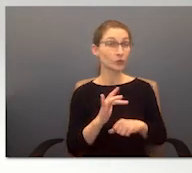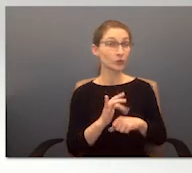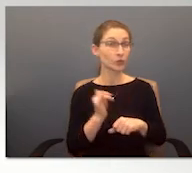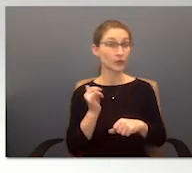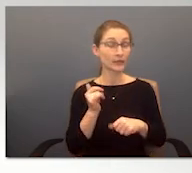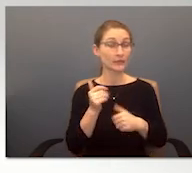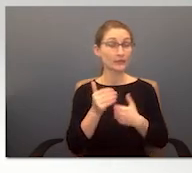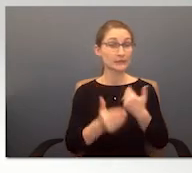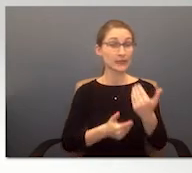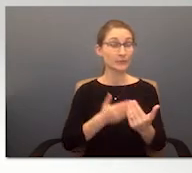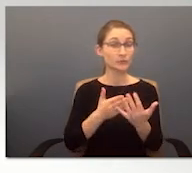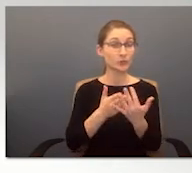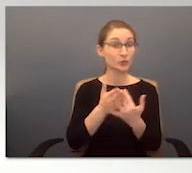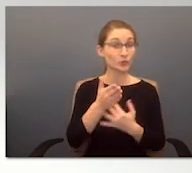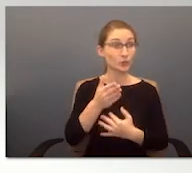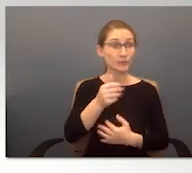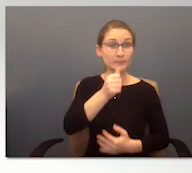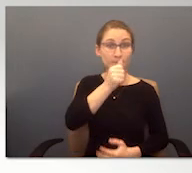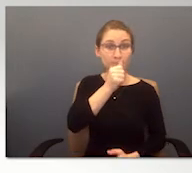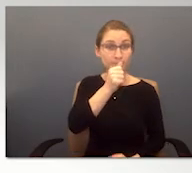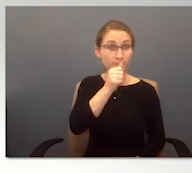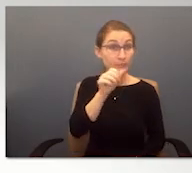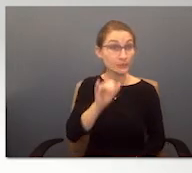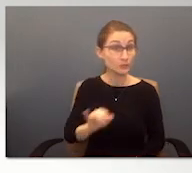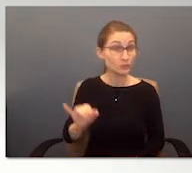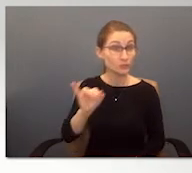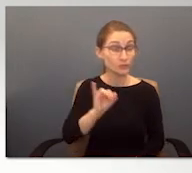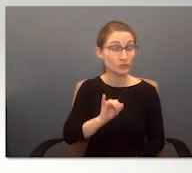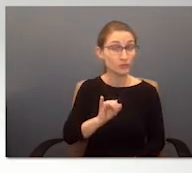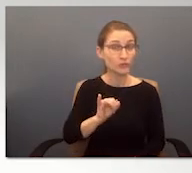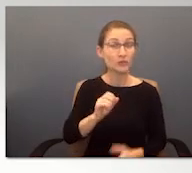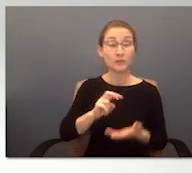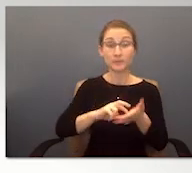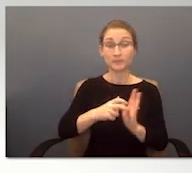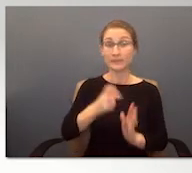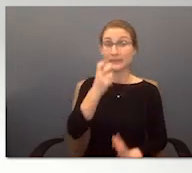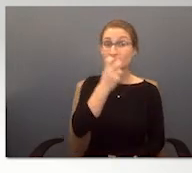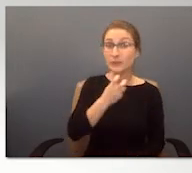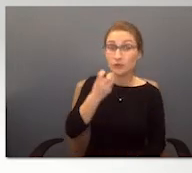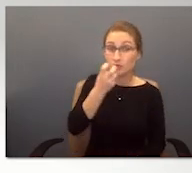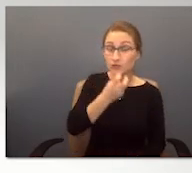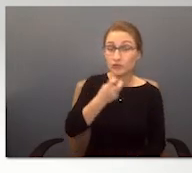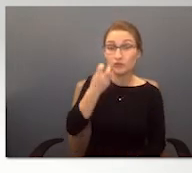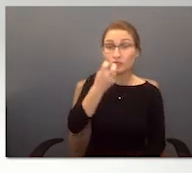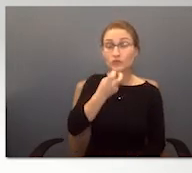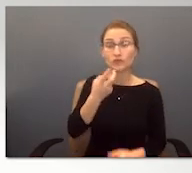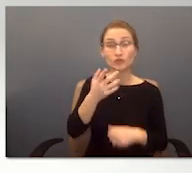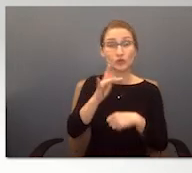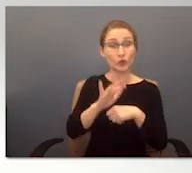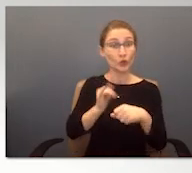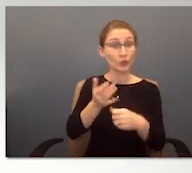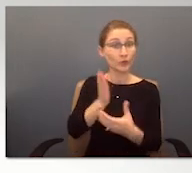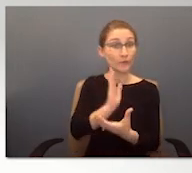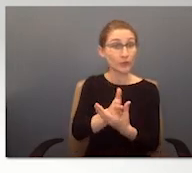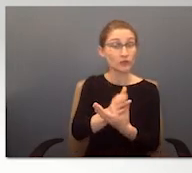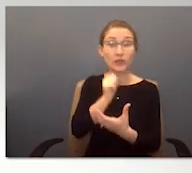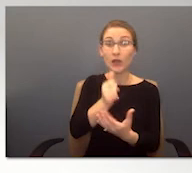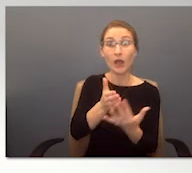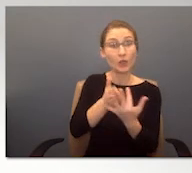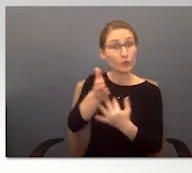Early steps through their own private, early intervention services or speech through their own insurance, not as part of our Early Steps program. If they